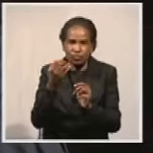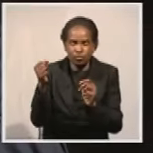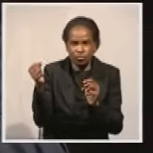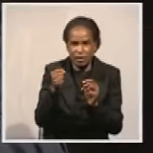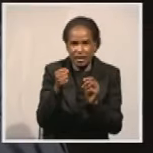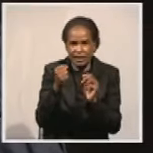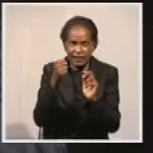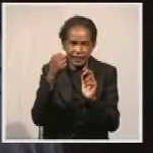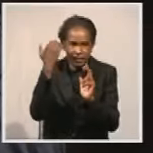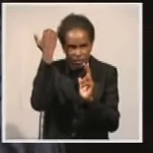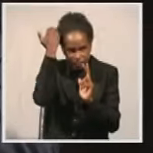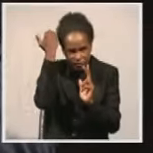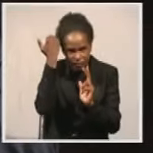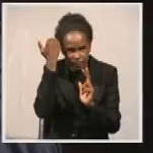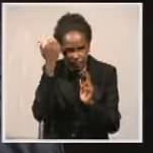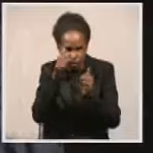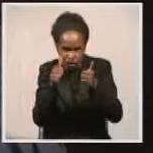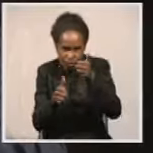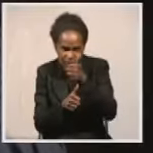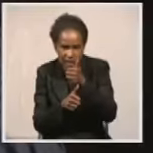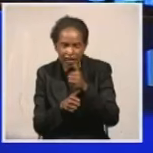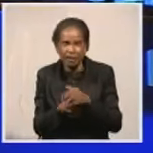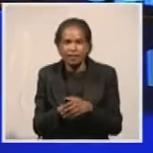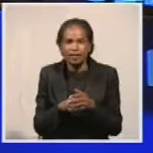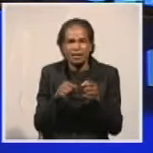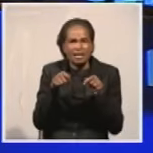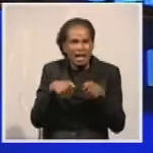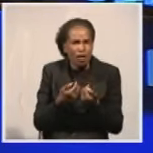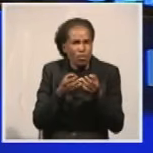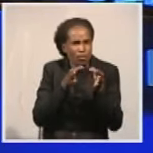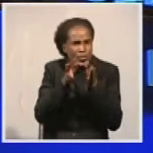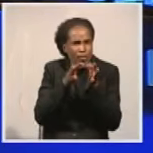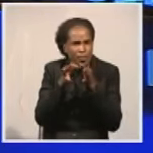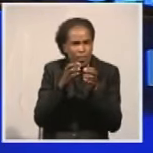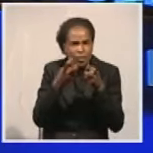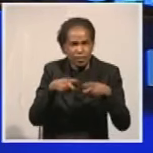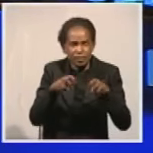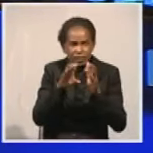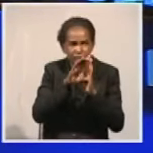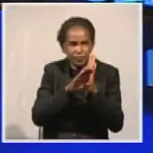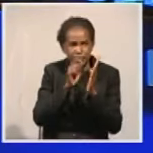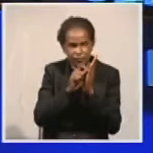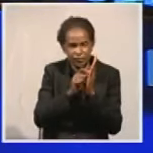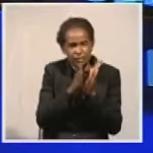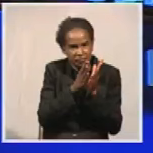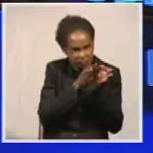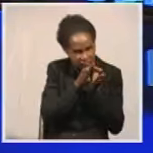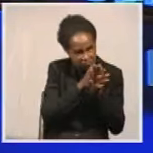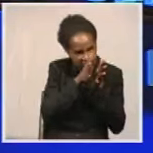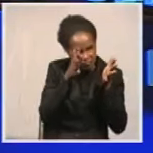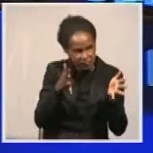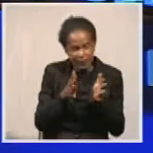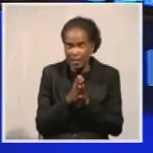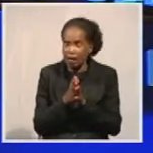of the back and forth. Yeah, that issue was really